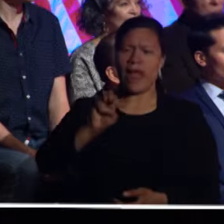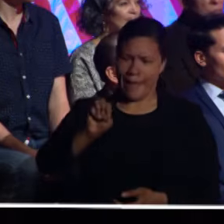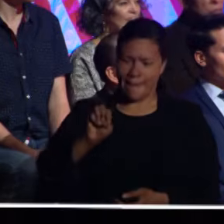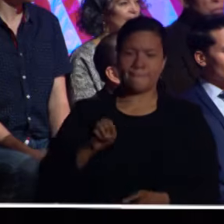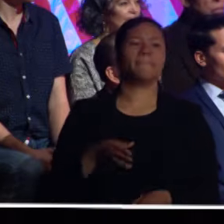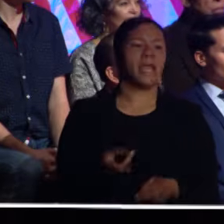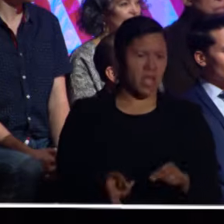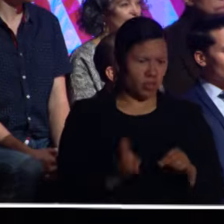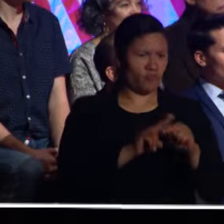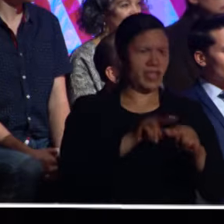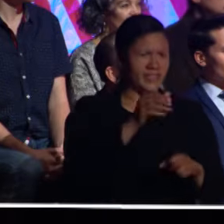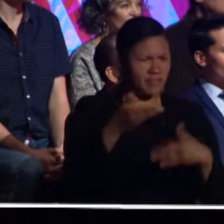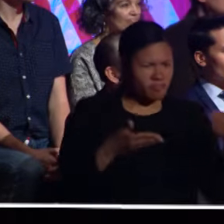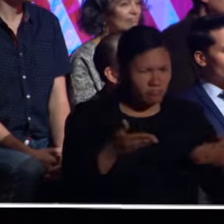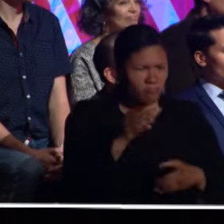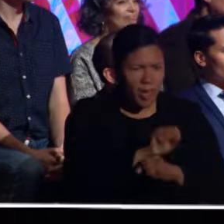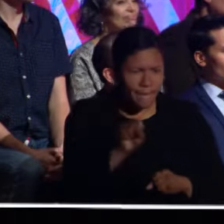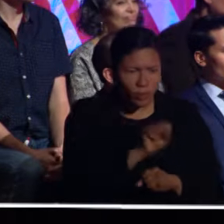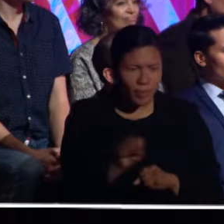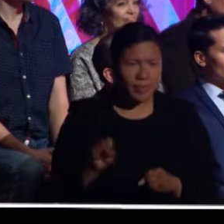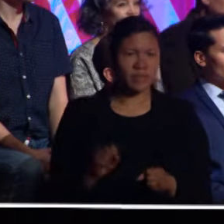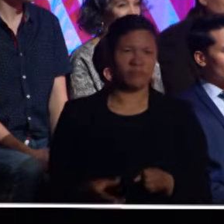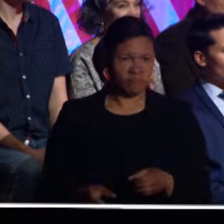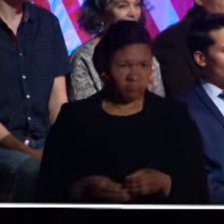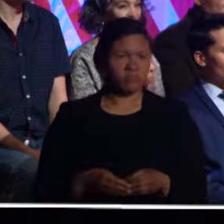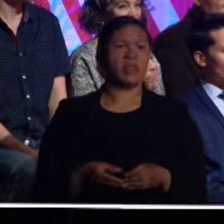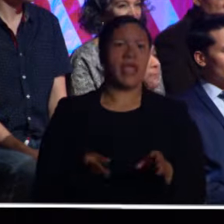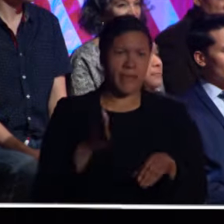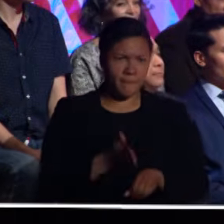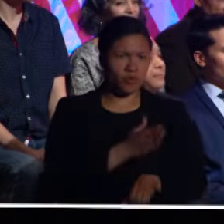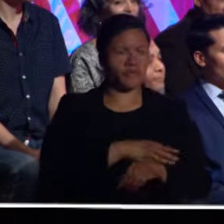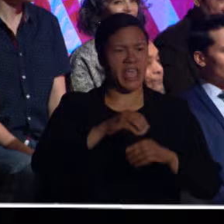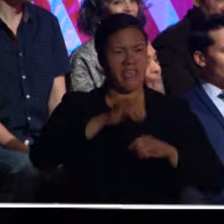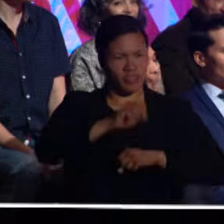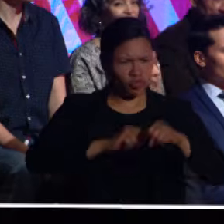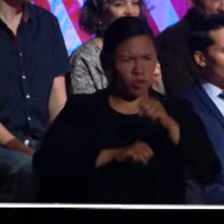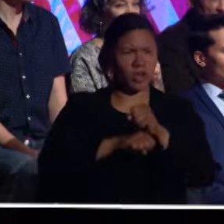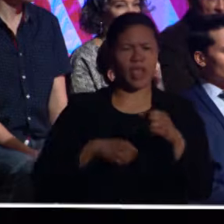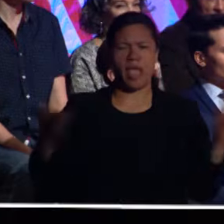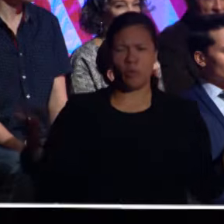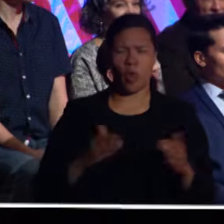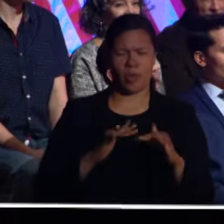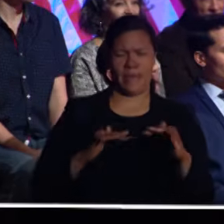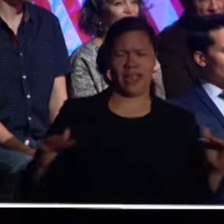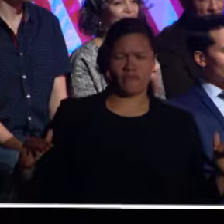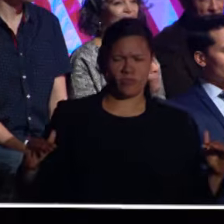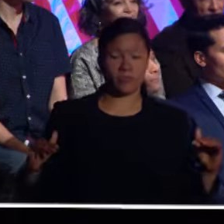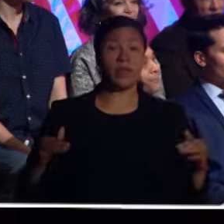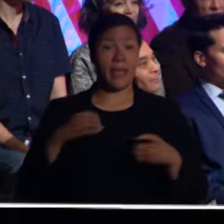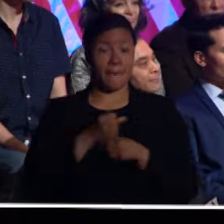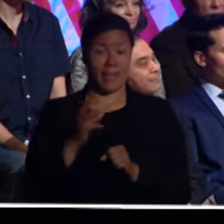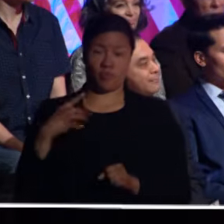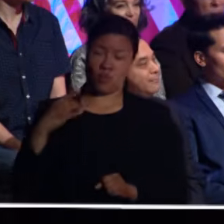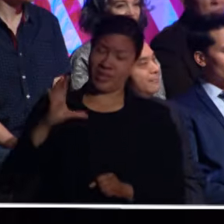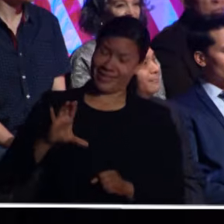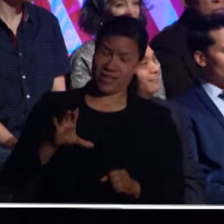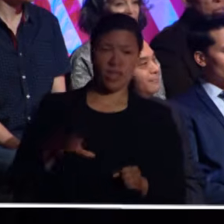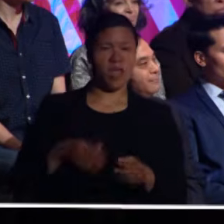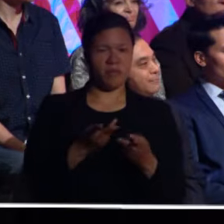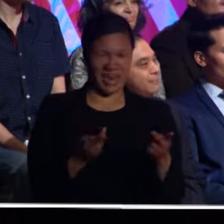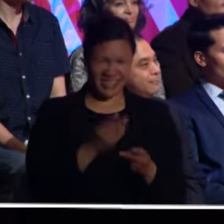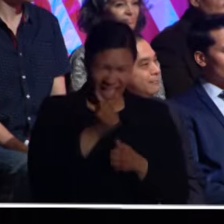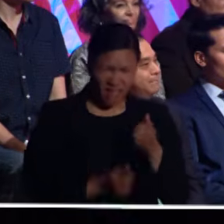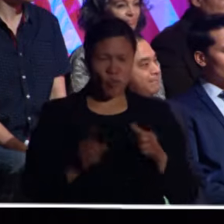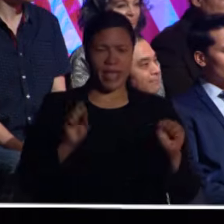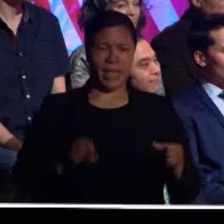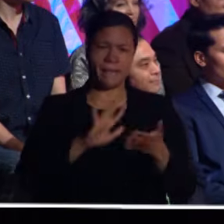employment, greening our infrastructure, welcoming diversity, and creating a city where everyone has a pathway to the